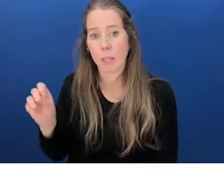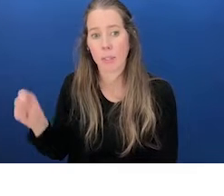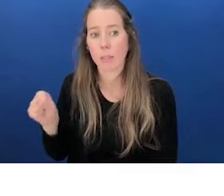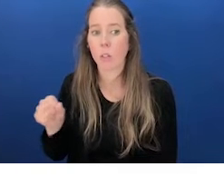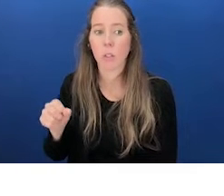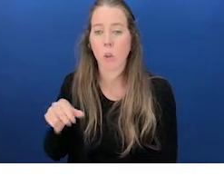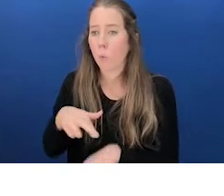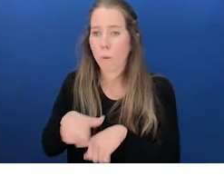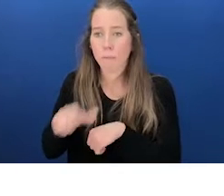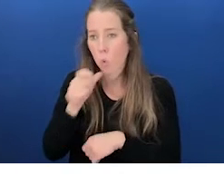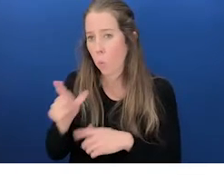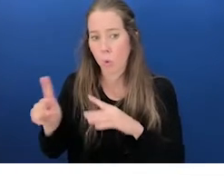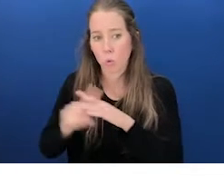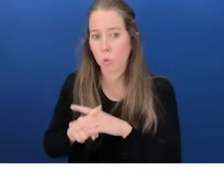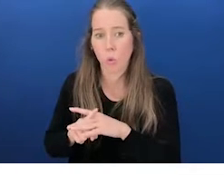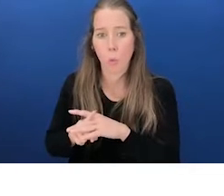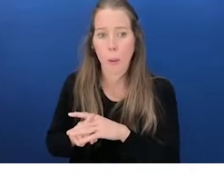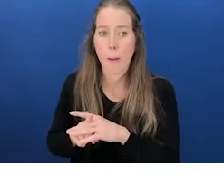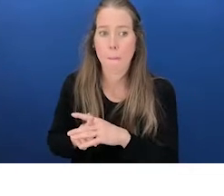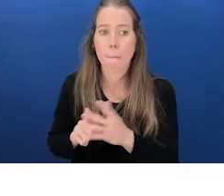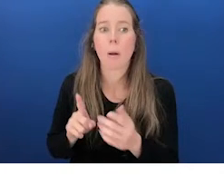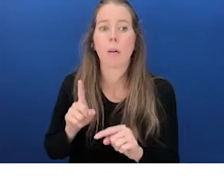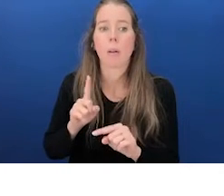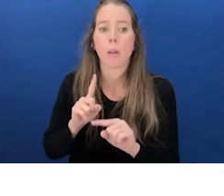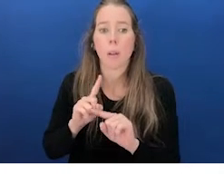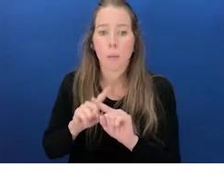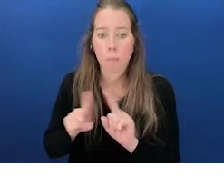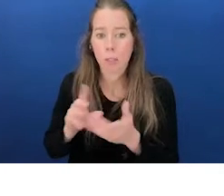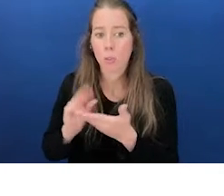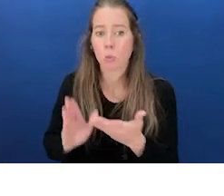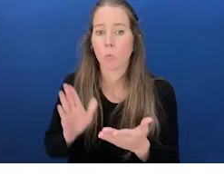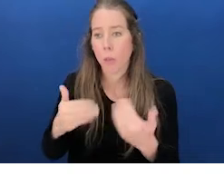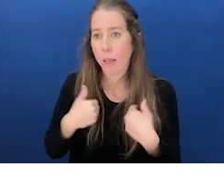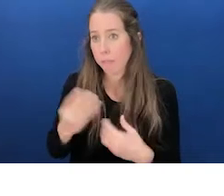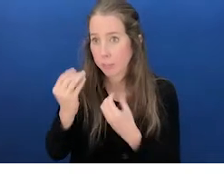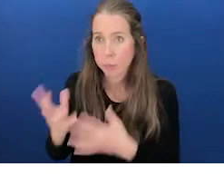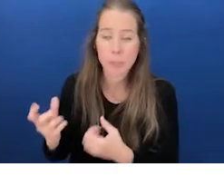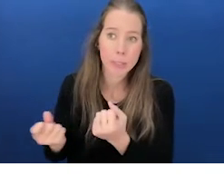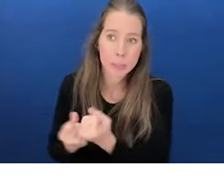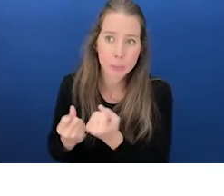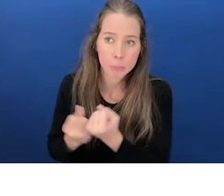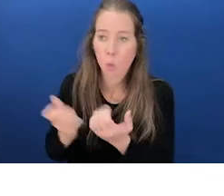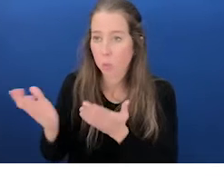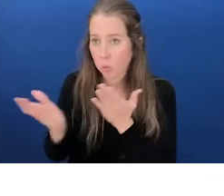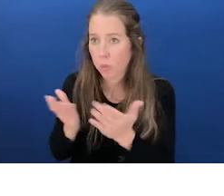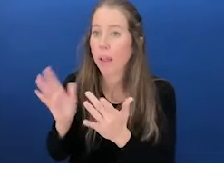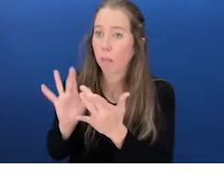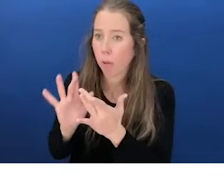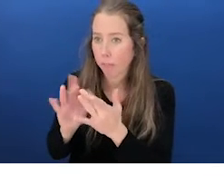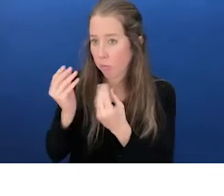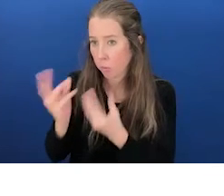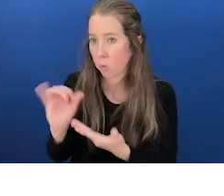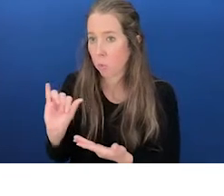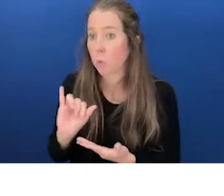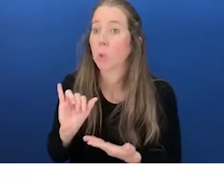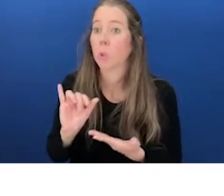the student as a DSPNS referral, but the student will provide information on support services and contact information so that they can